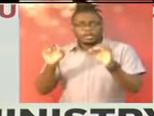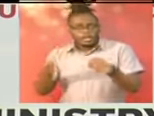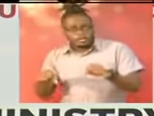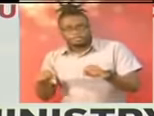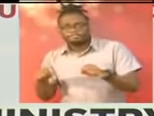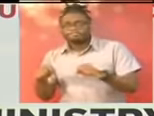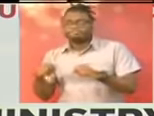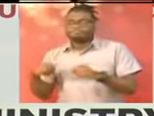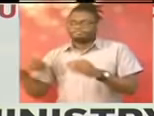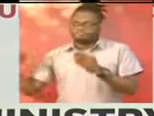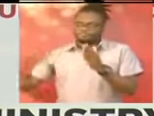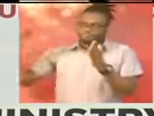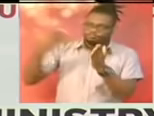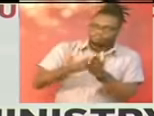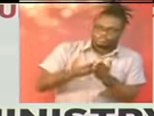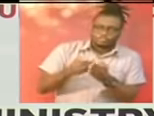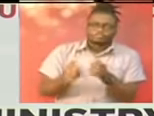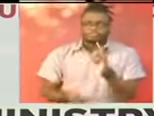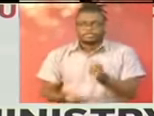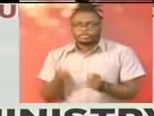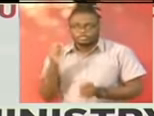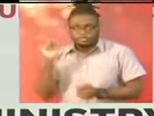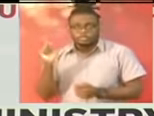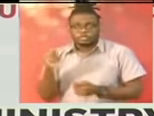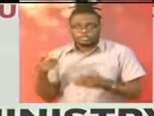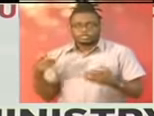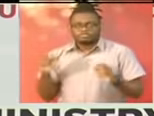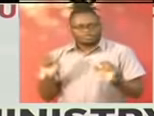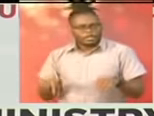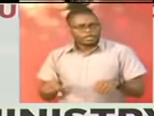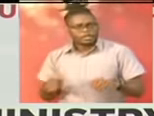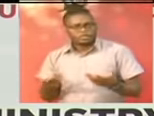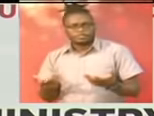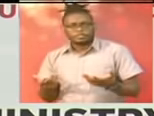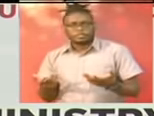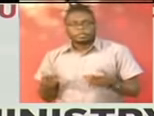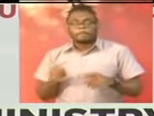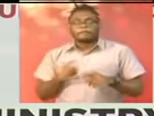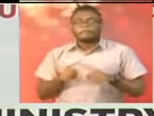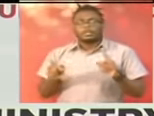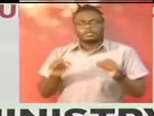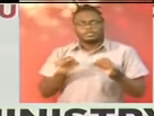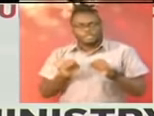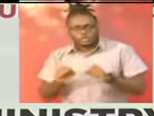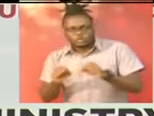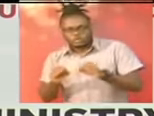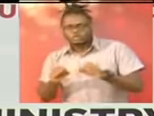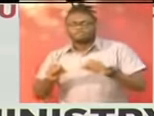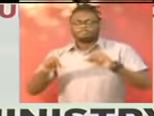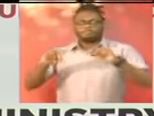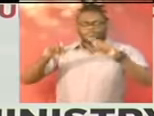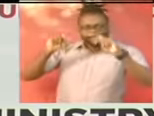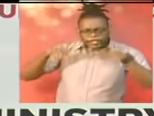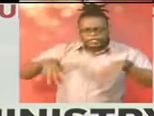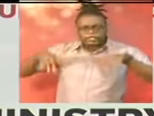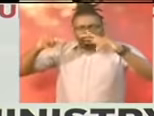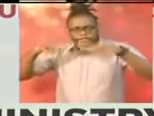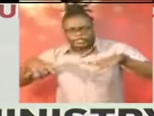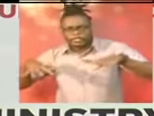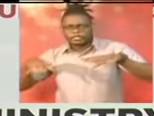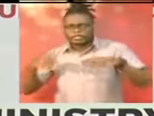the extent that we have the capacity to do so, to detect as we move forward. With respect to the